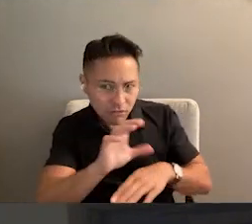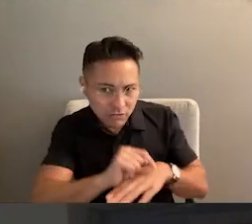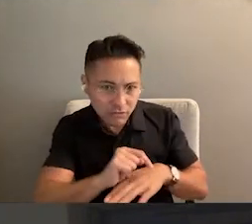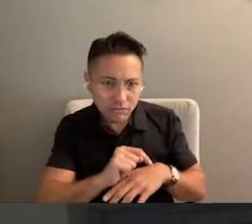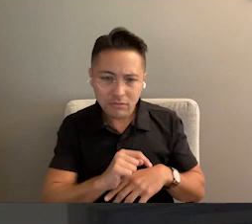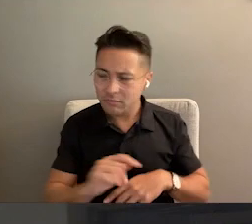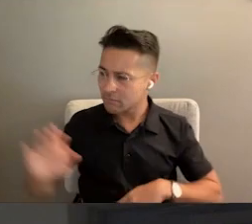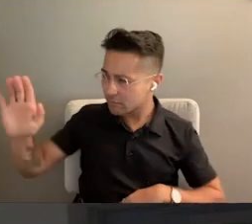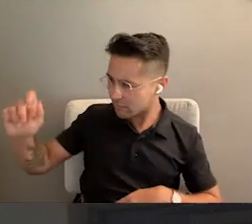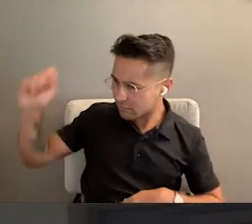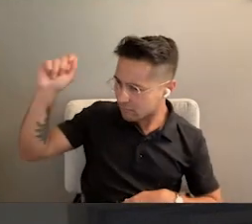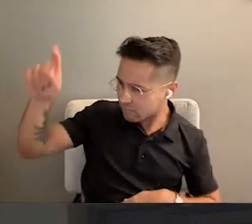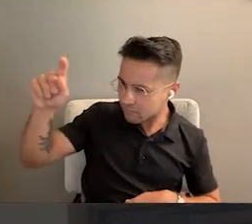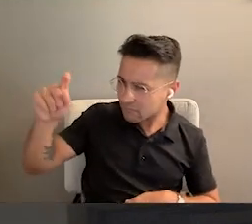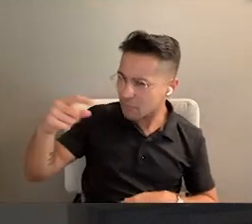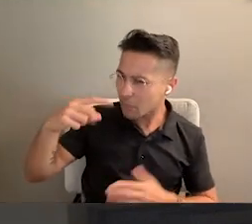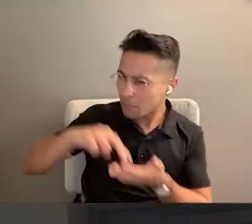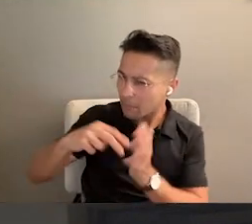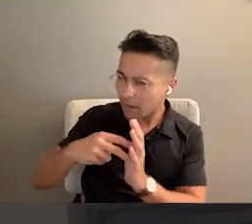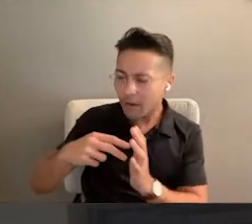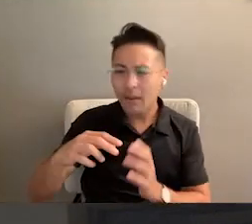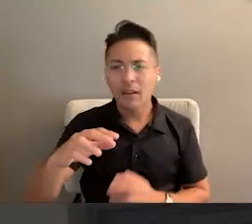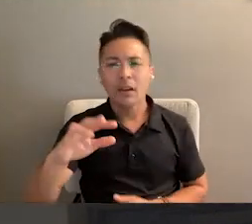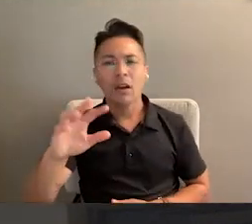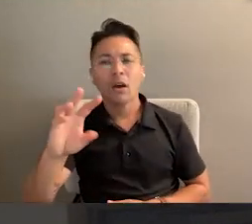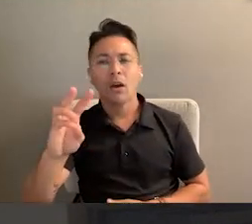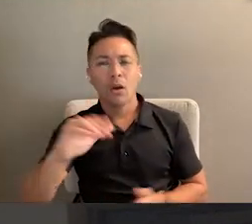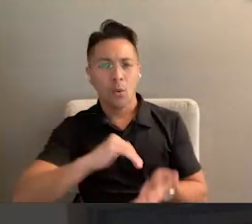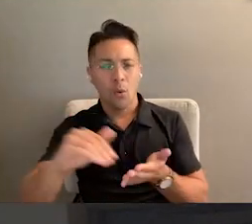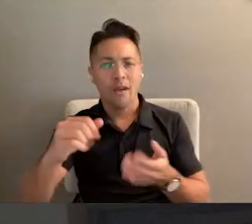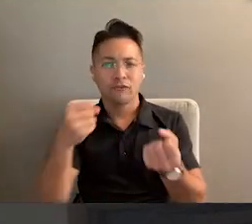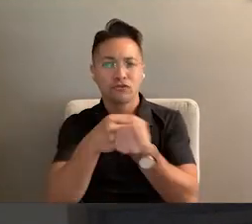your consultant. All right, you're there to answer questions. Yes, ma'am.